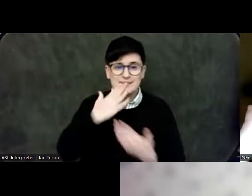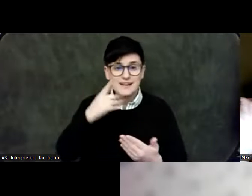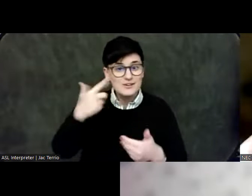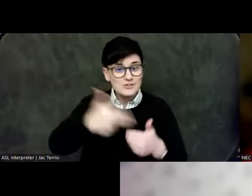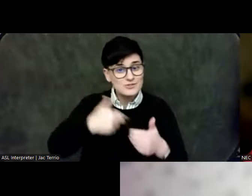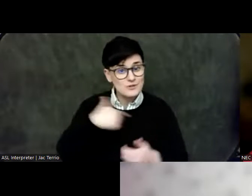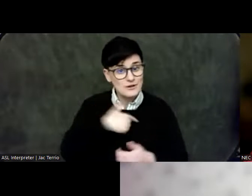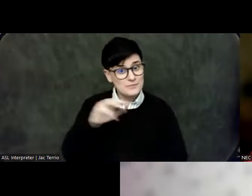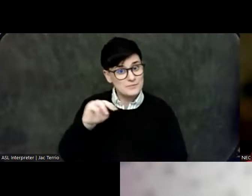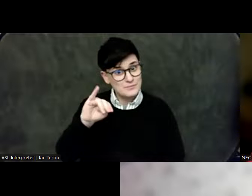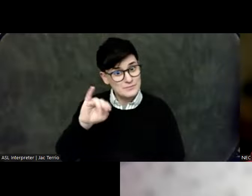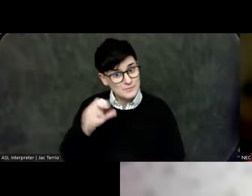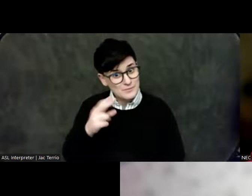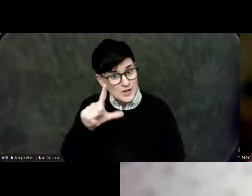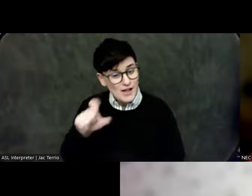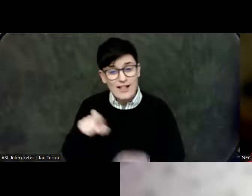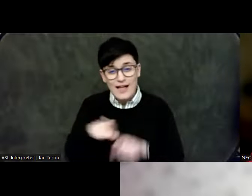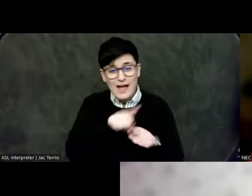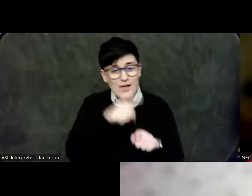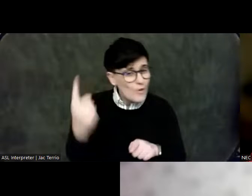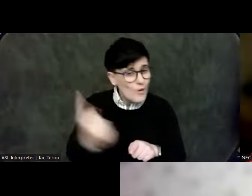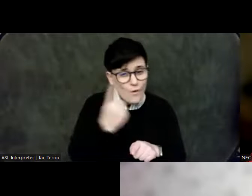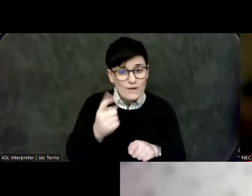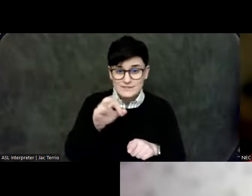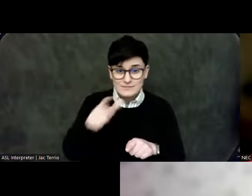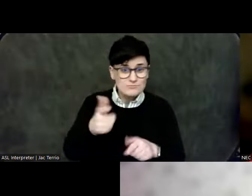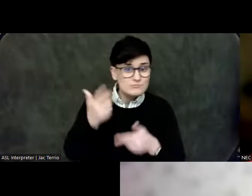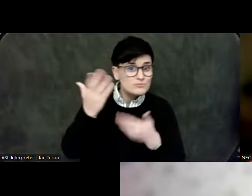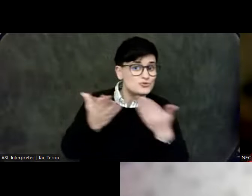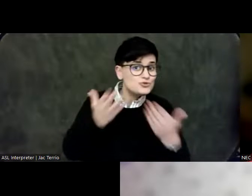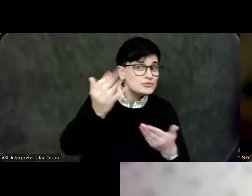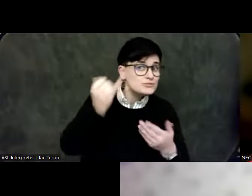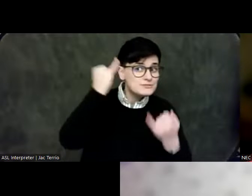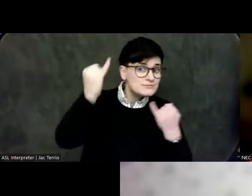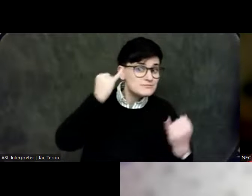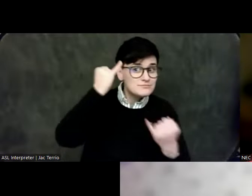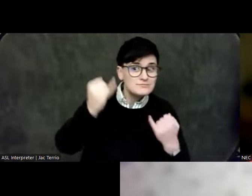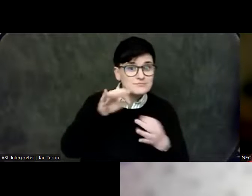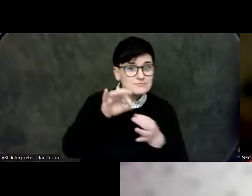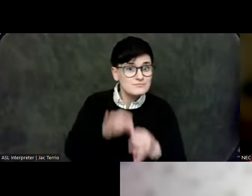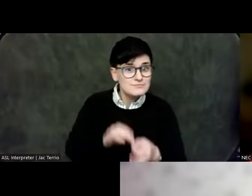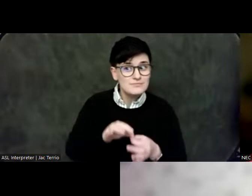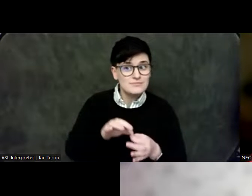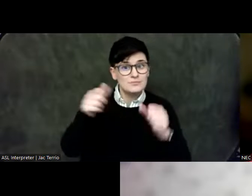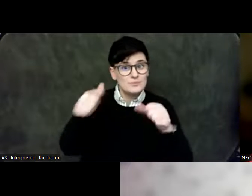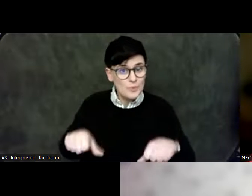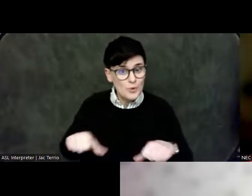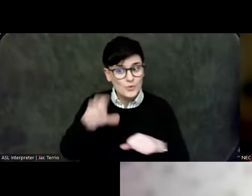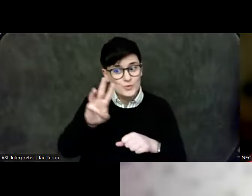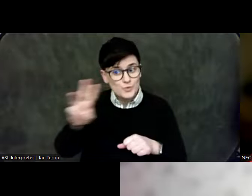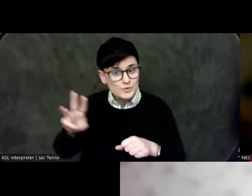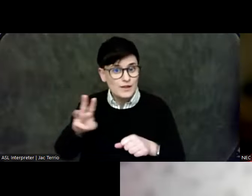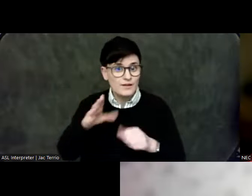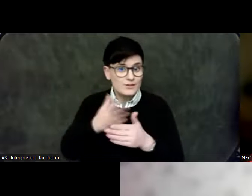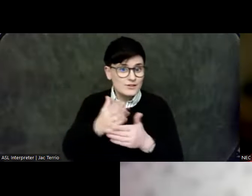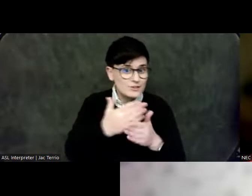As always, if you have any suggestions in terms of getting information out there on our website to families, we're always open